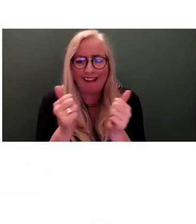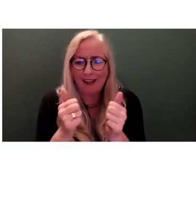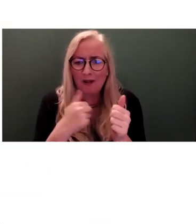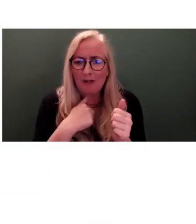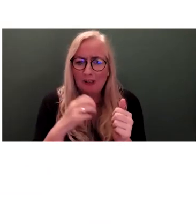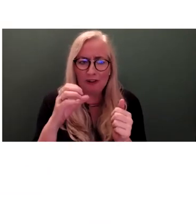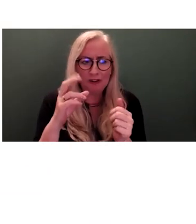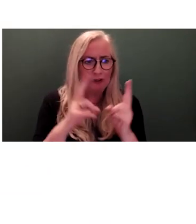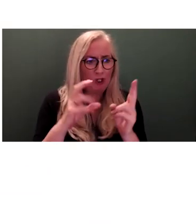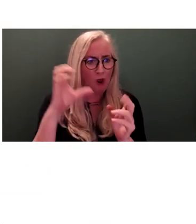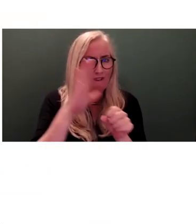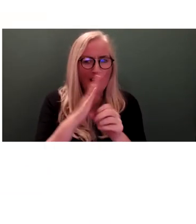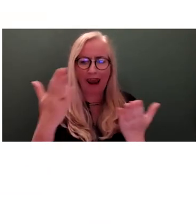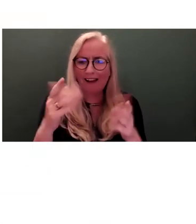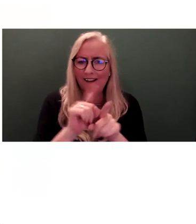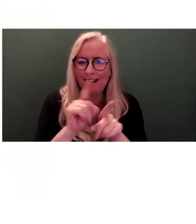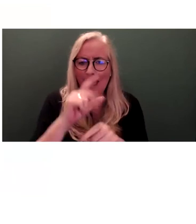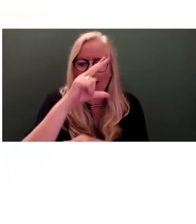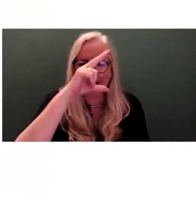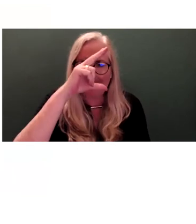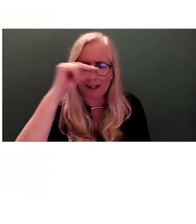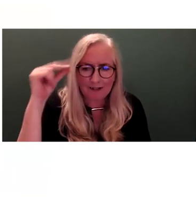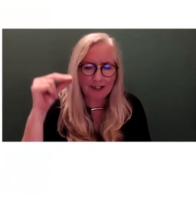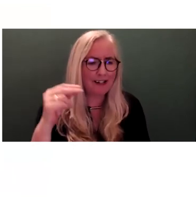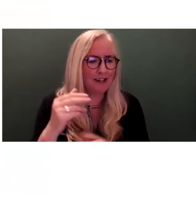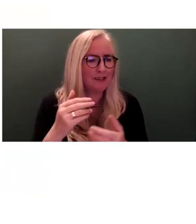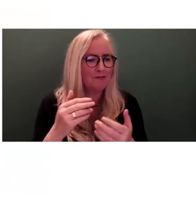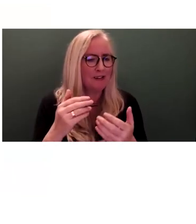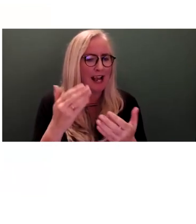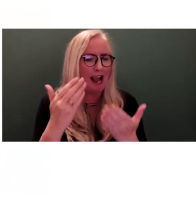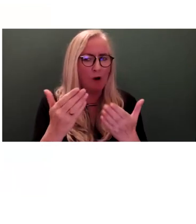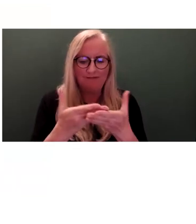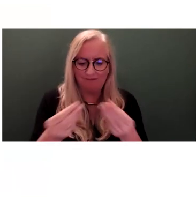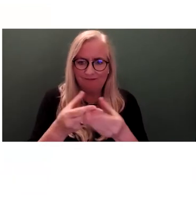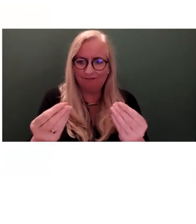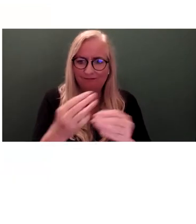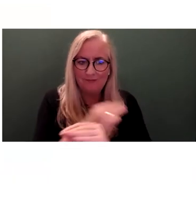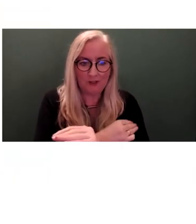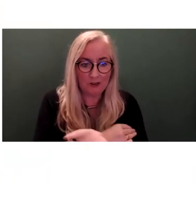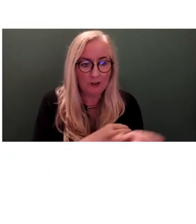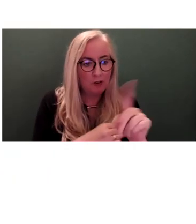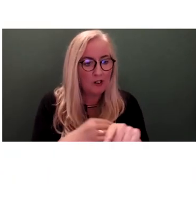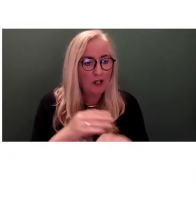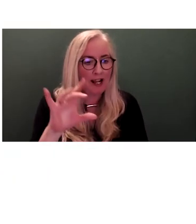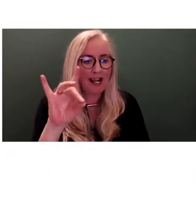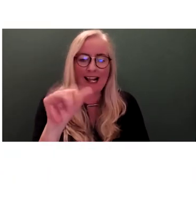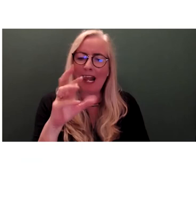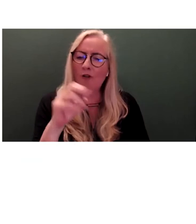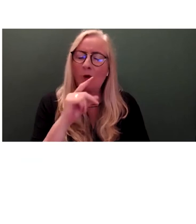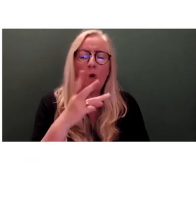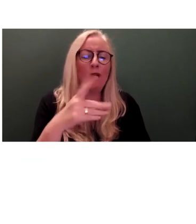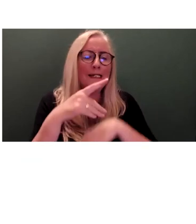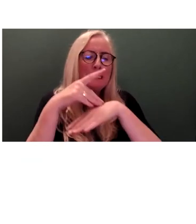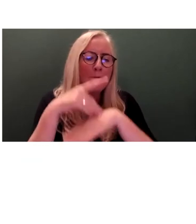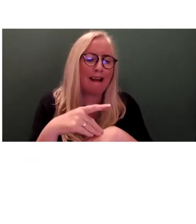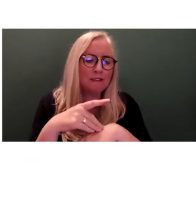for examples on how this road has been trodden previously, would you feel? Well, I think it's going to depend, Aideen, on